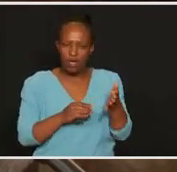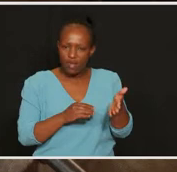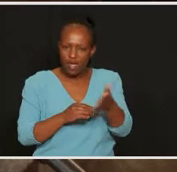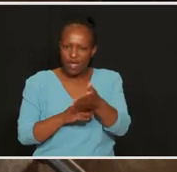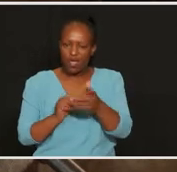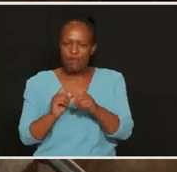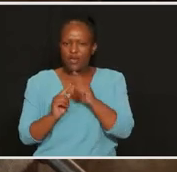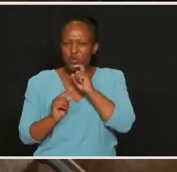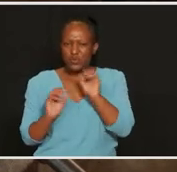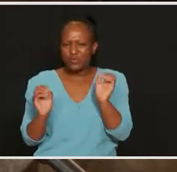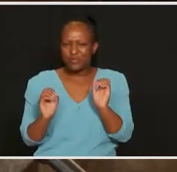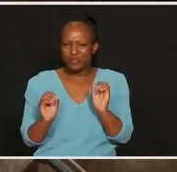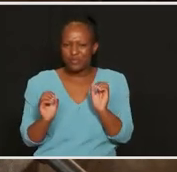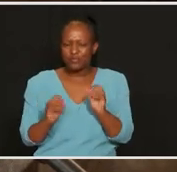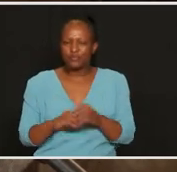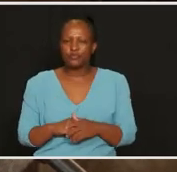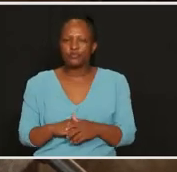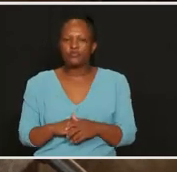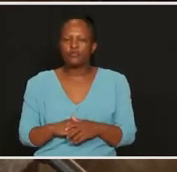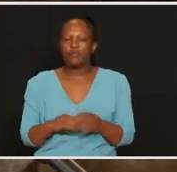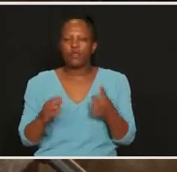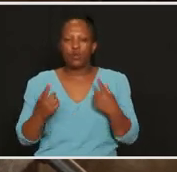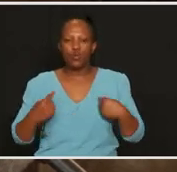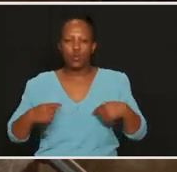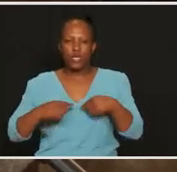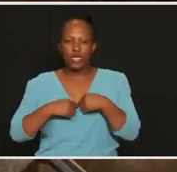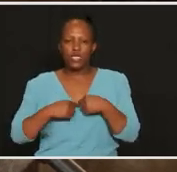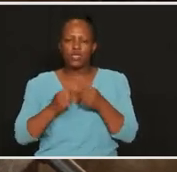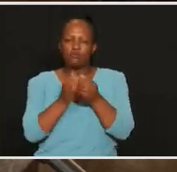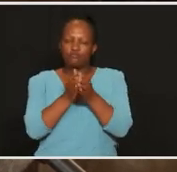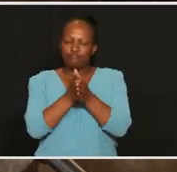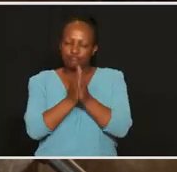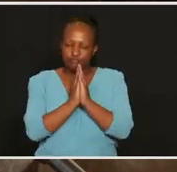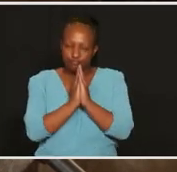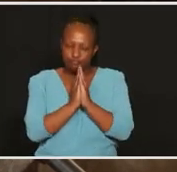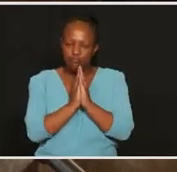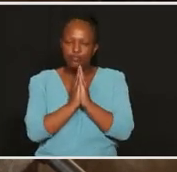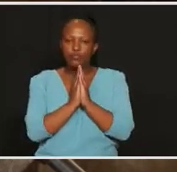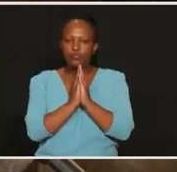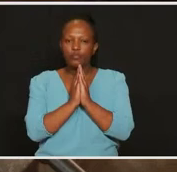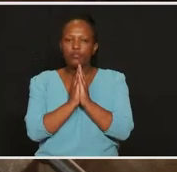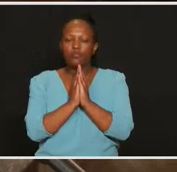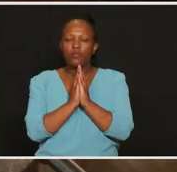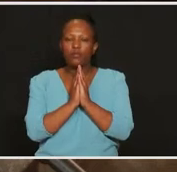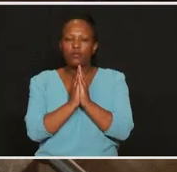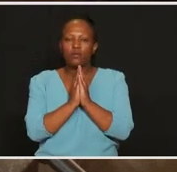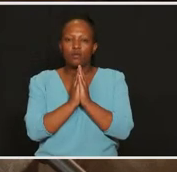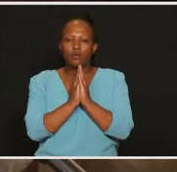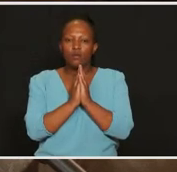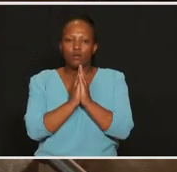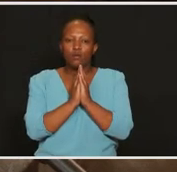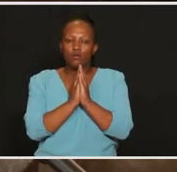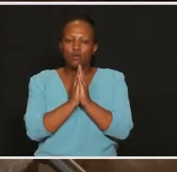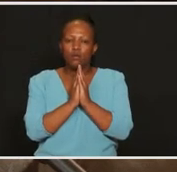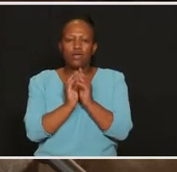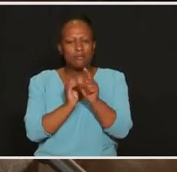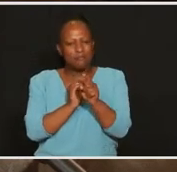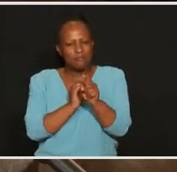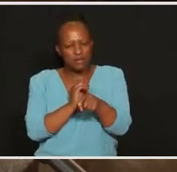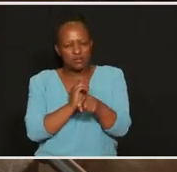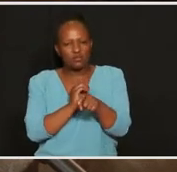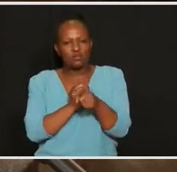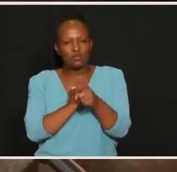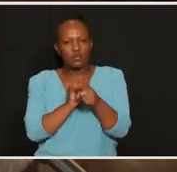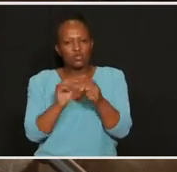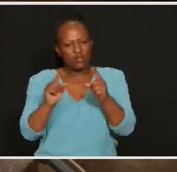utilized so we therefore request that it must be compulsory